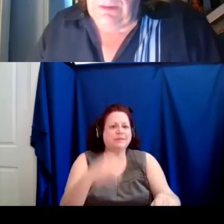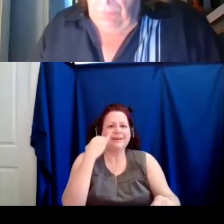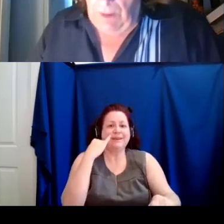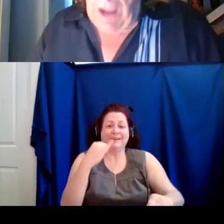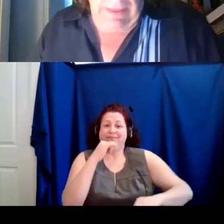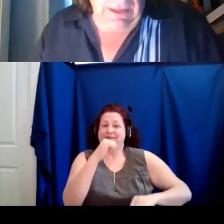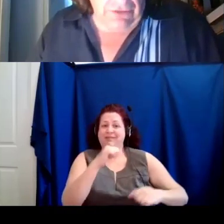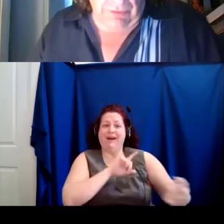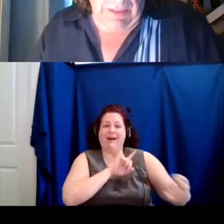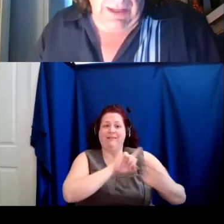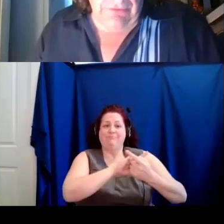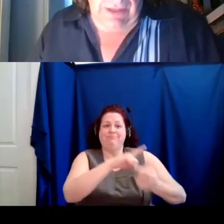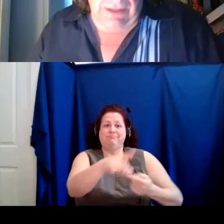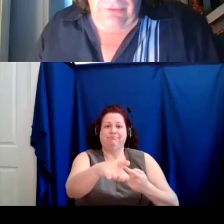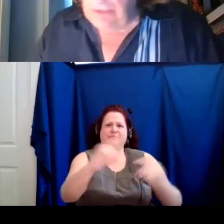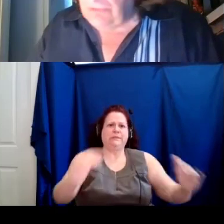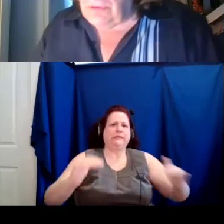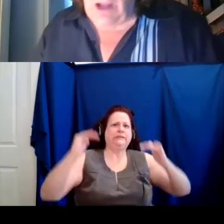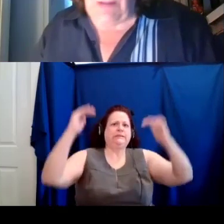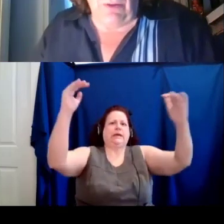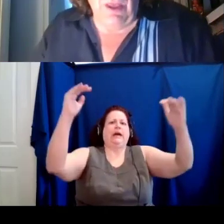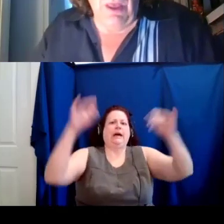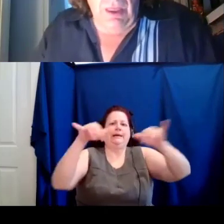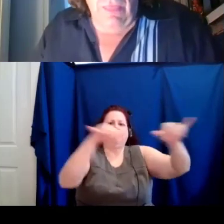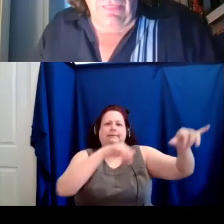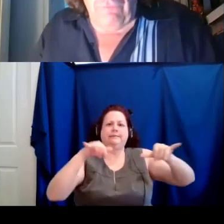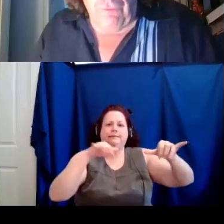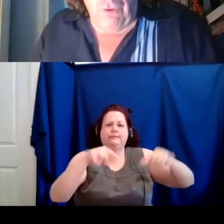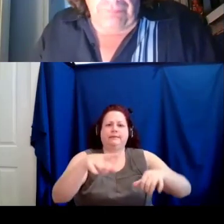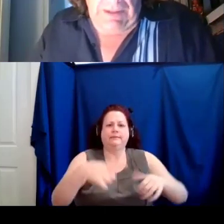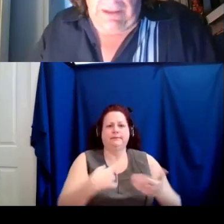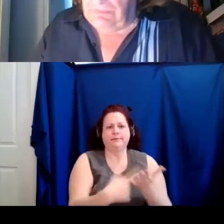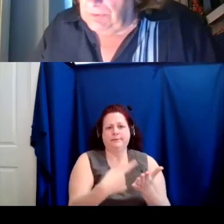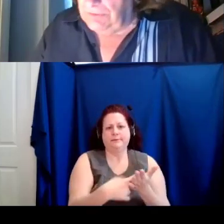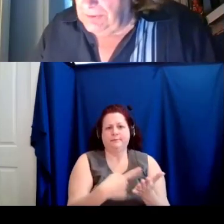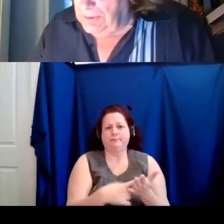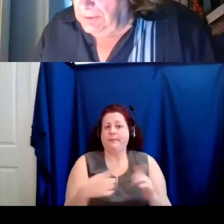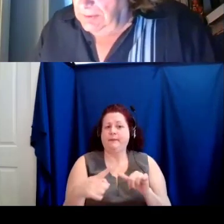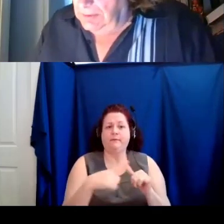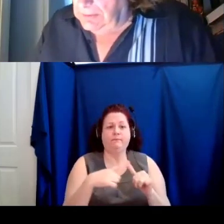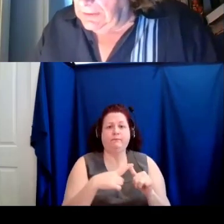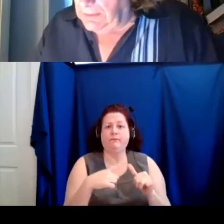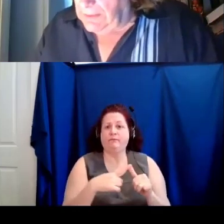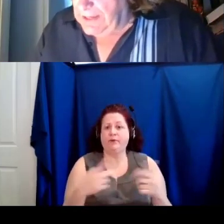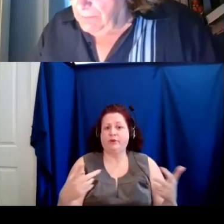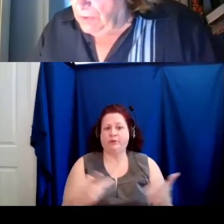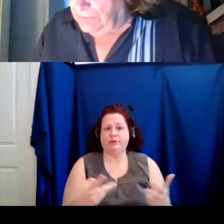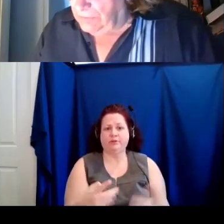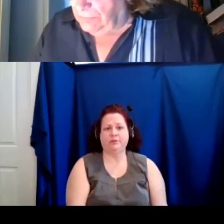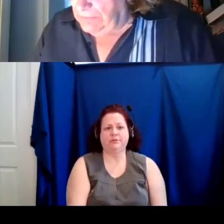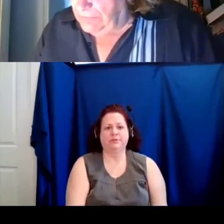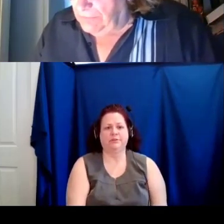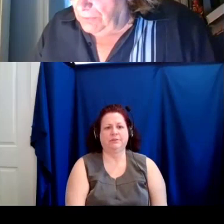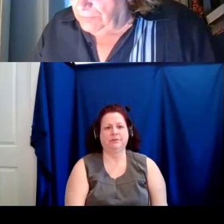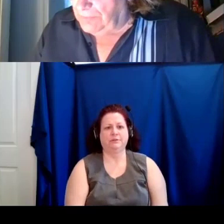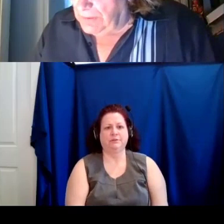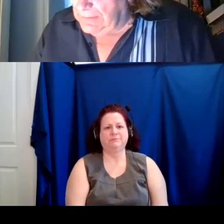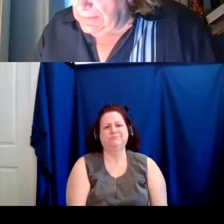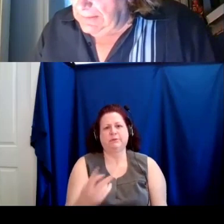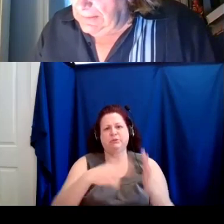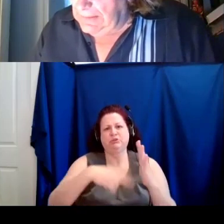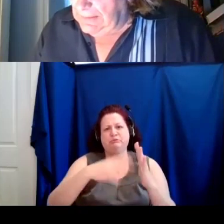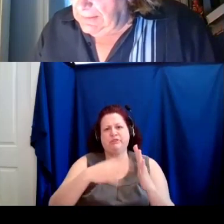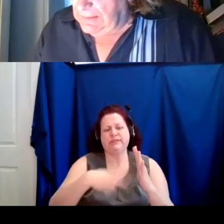this, I think, extremely high standard. So let's just talk about the first piece, which clearly I am going to read for the most